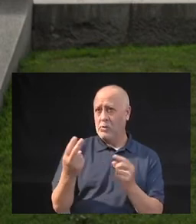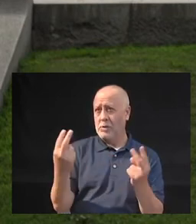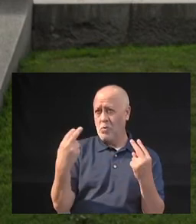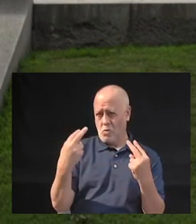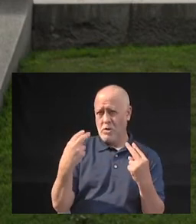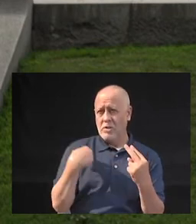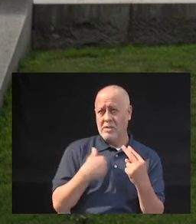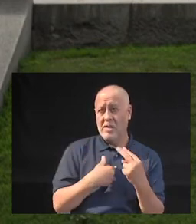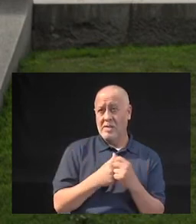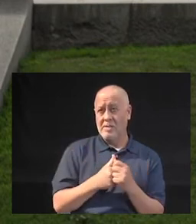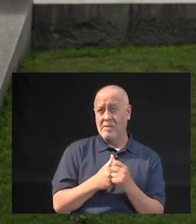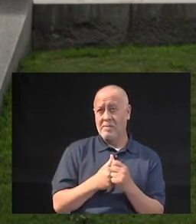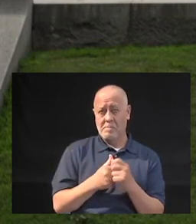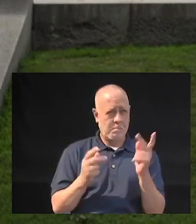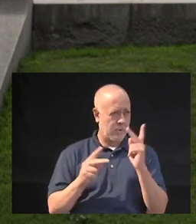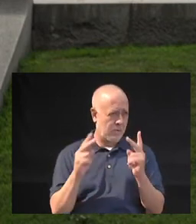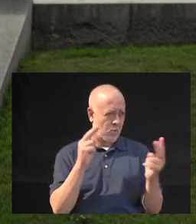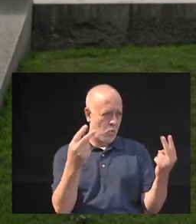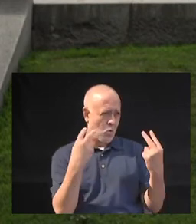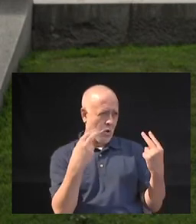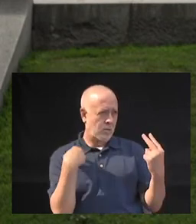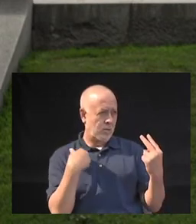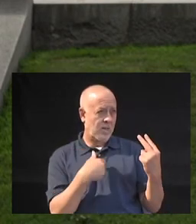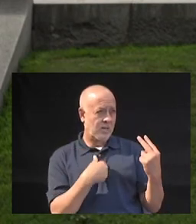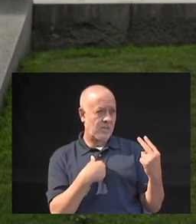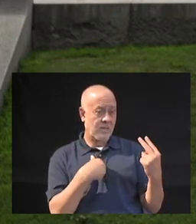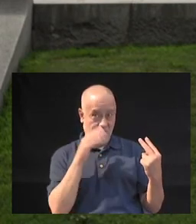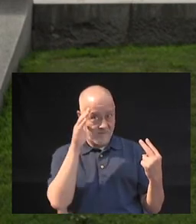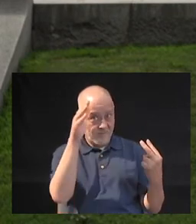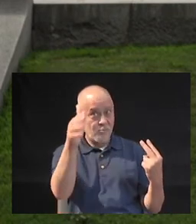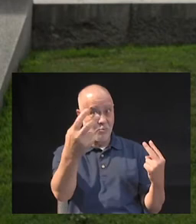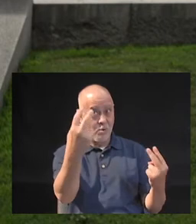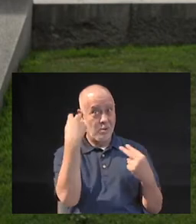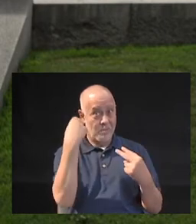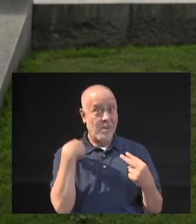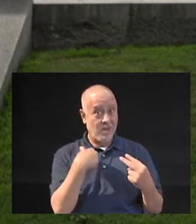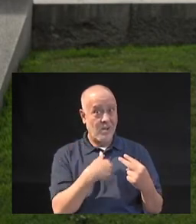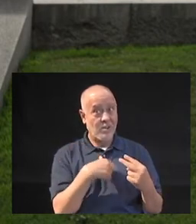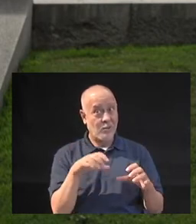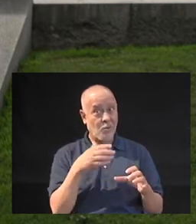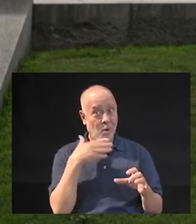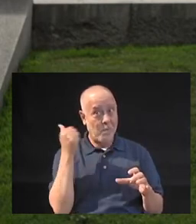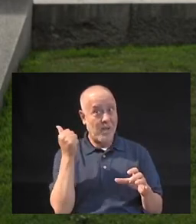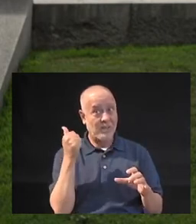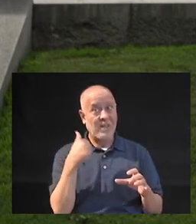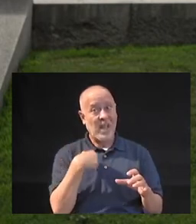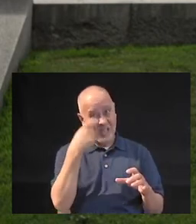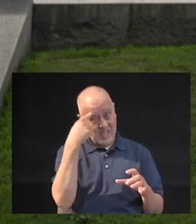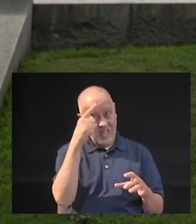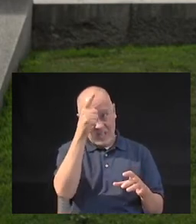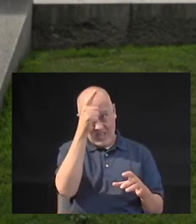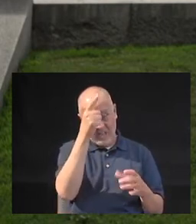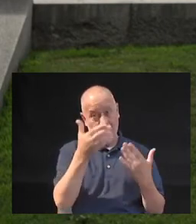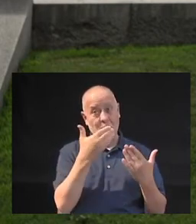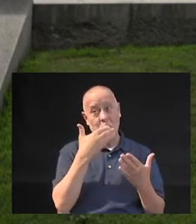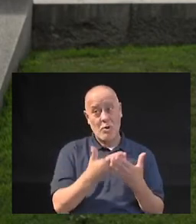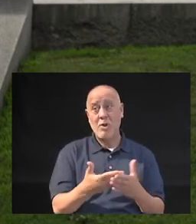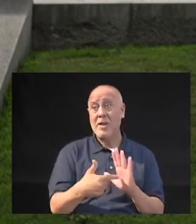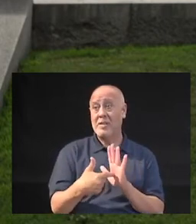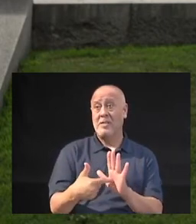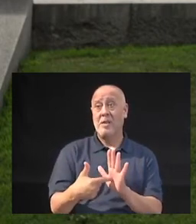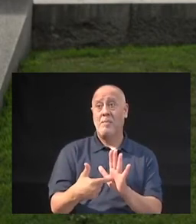us. And we have to think about that and do our level best. I actually think that Lincoln may be a good